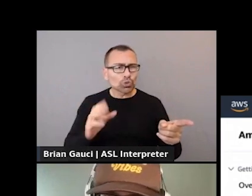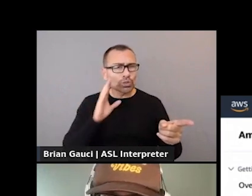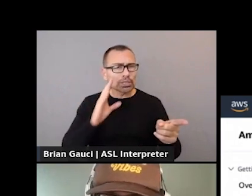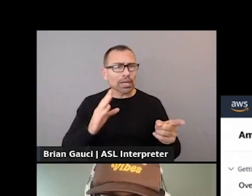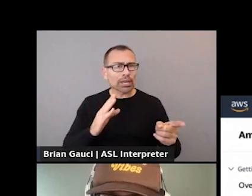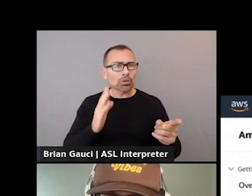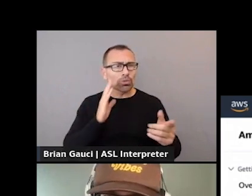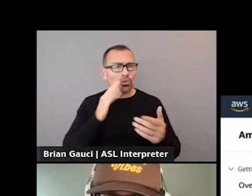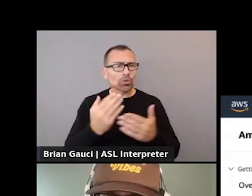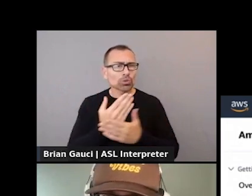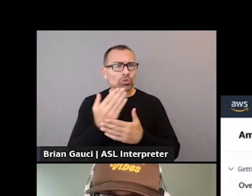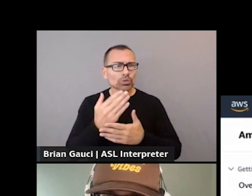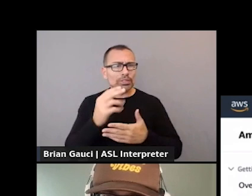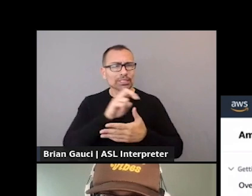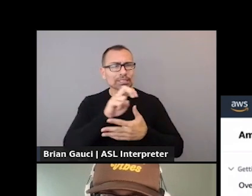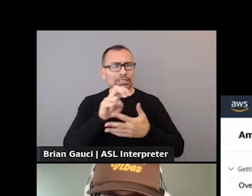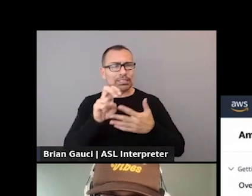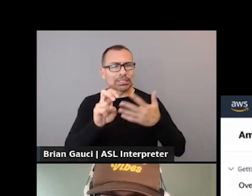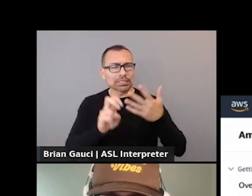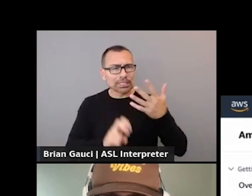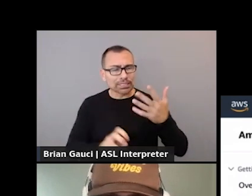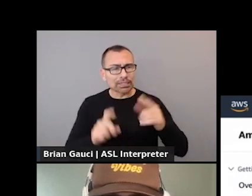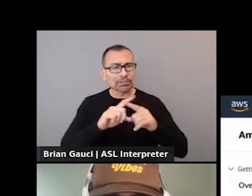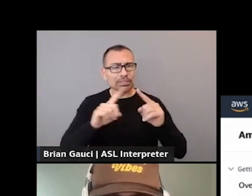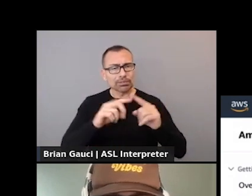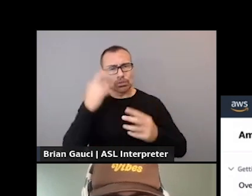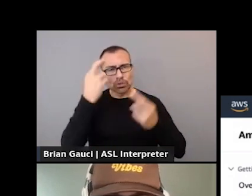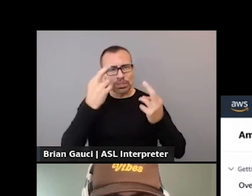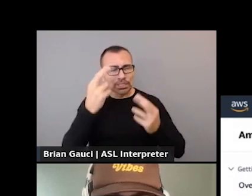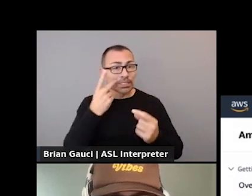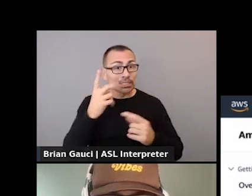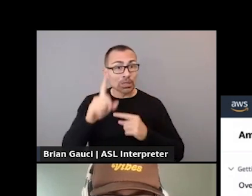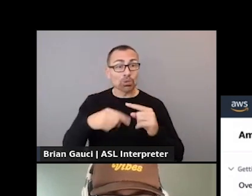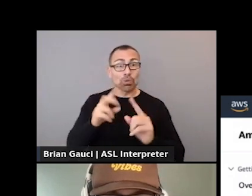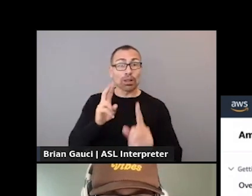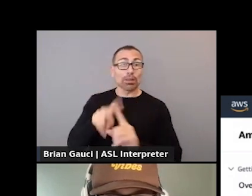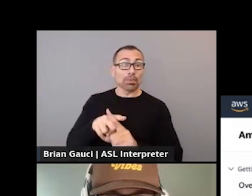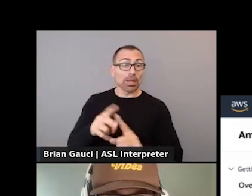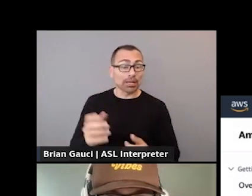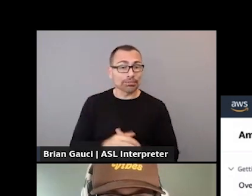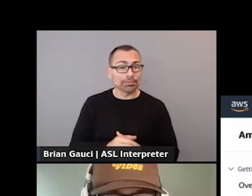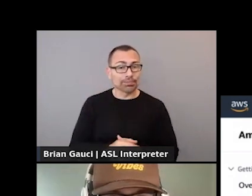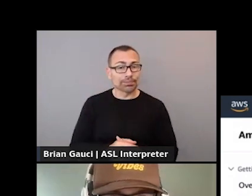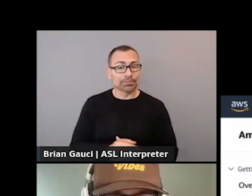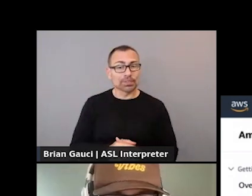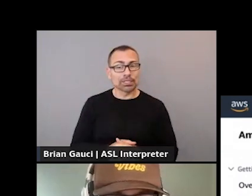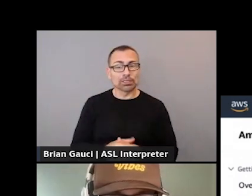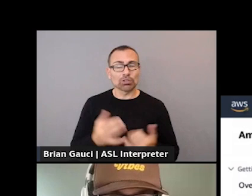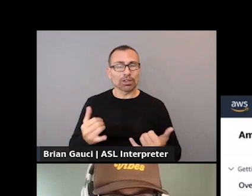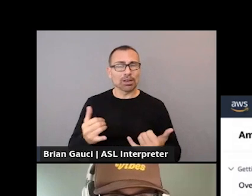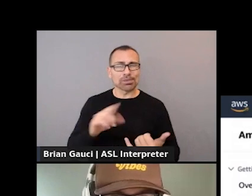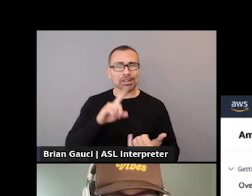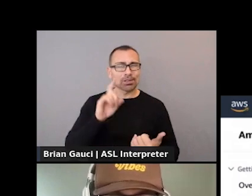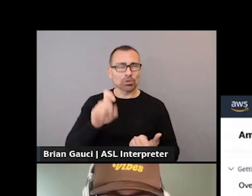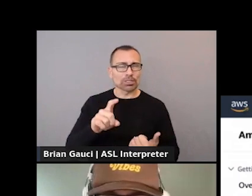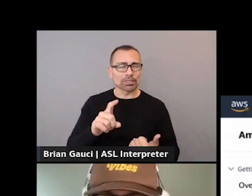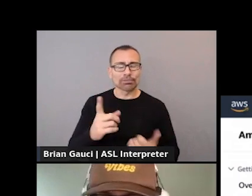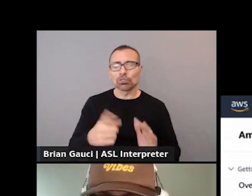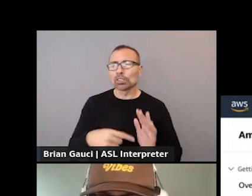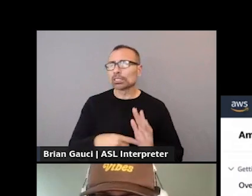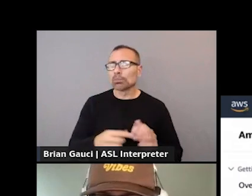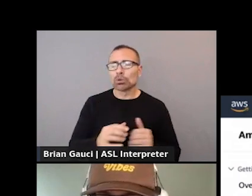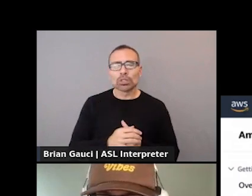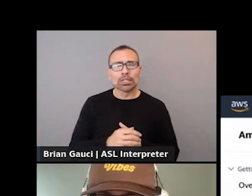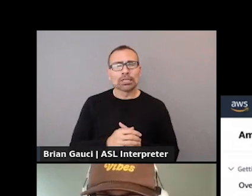thought reasoning and see when do I need to apply this. So I'm just going to ask it a question. For example,